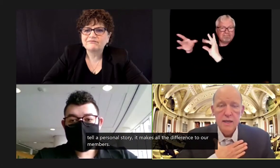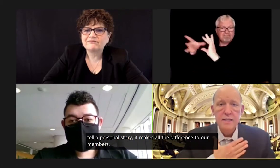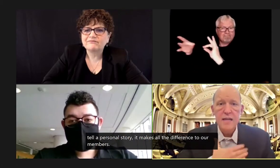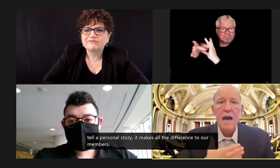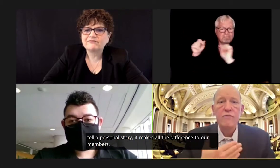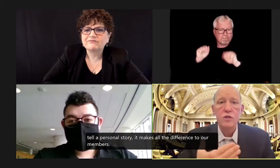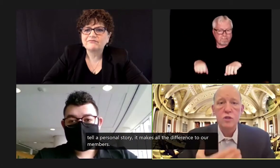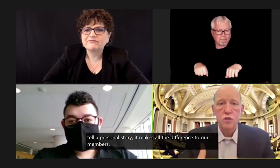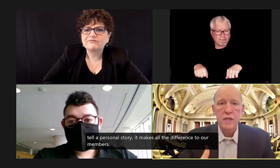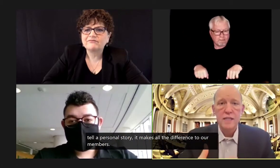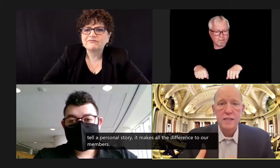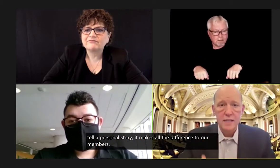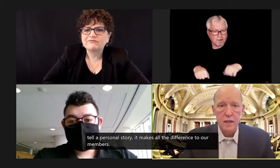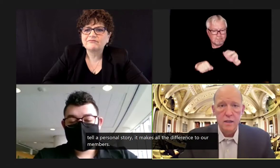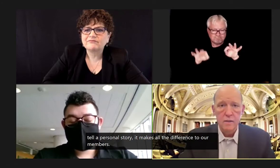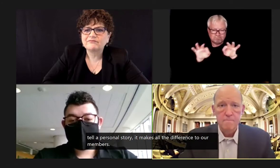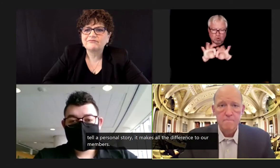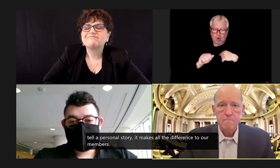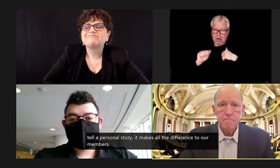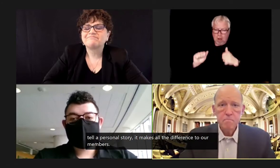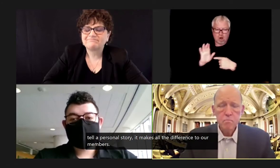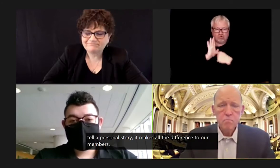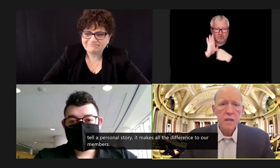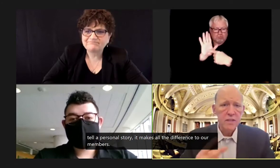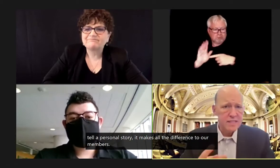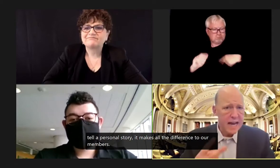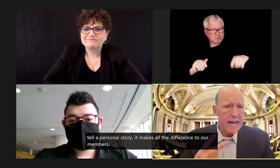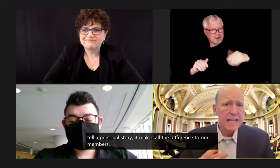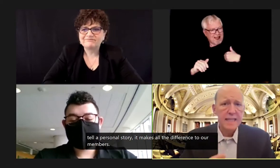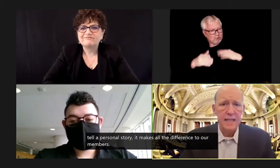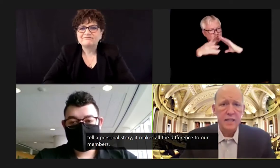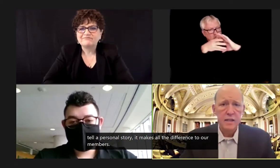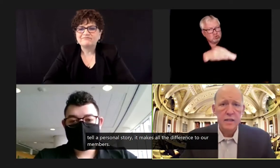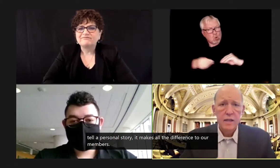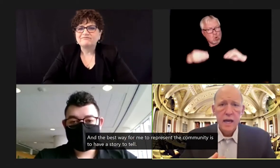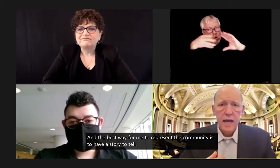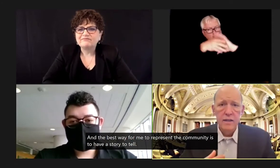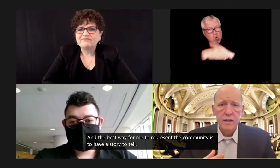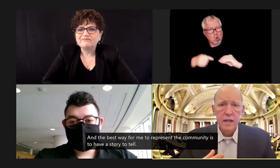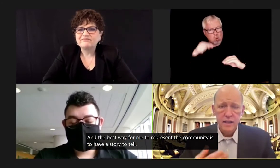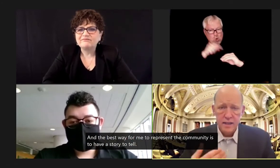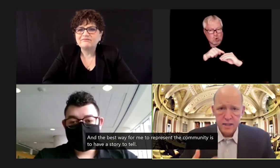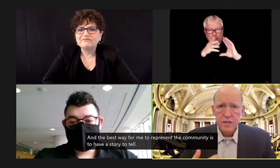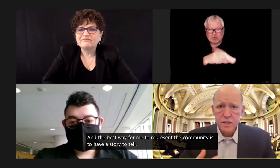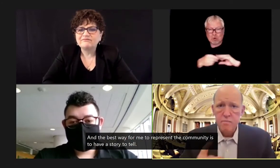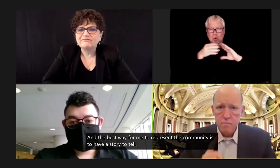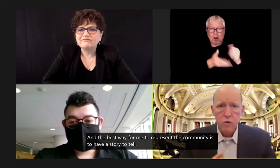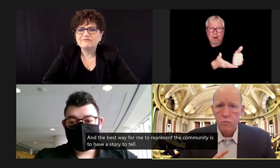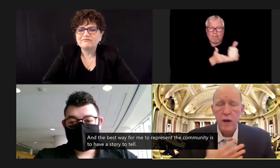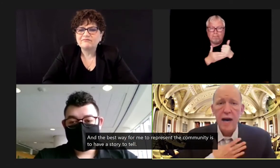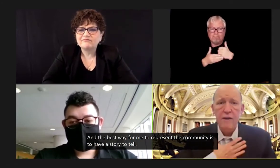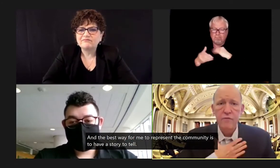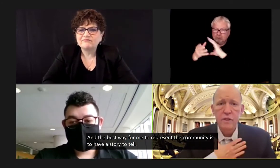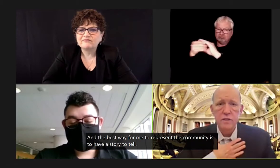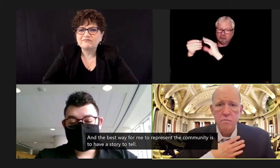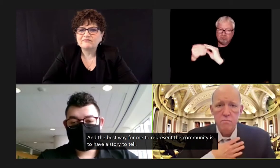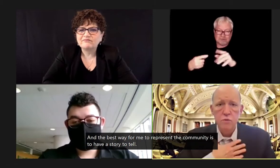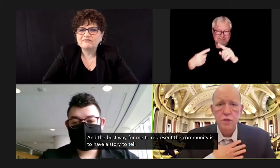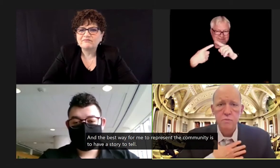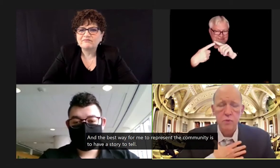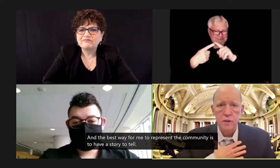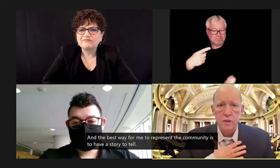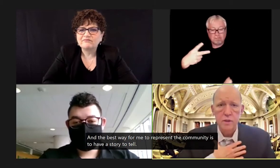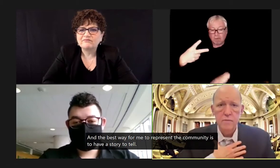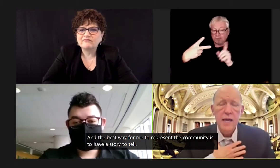community is to have a story to tell. The second thing, and this is what I feel is the